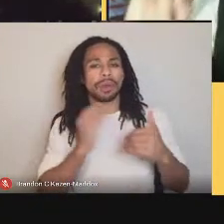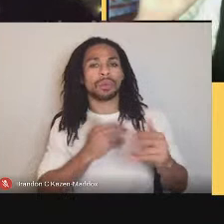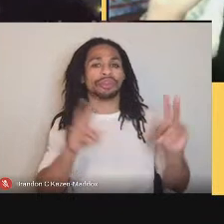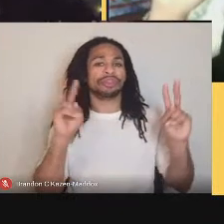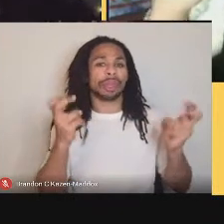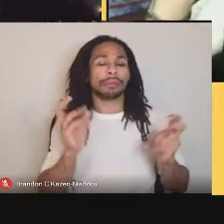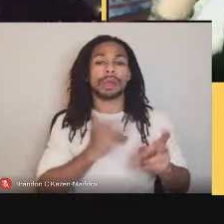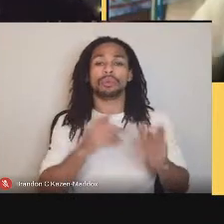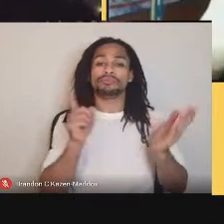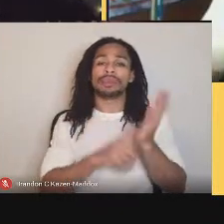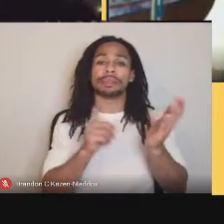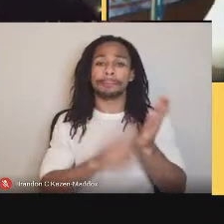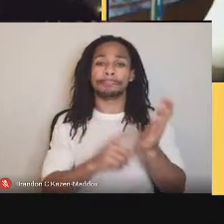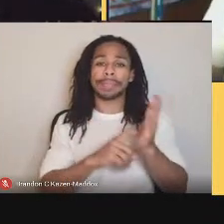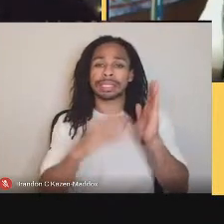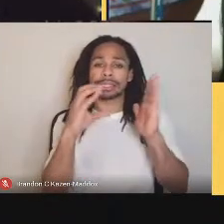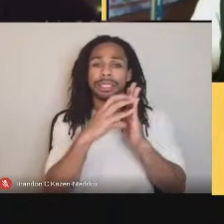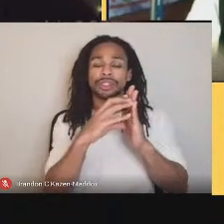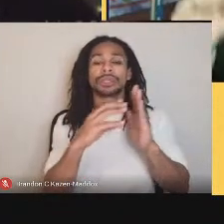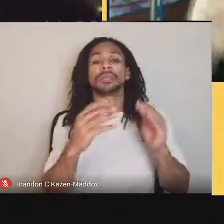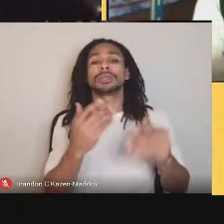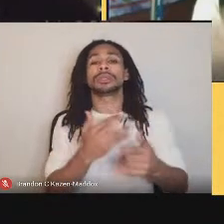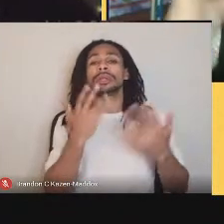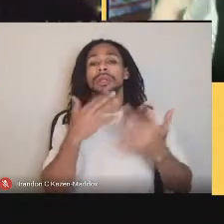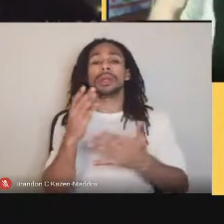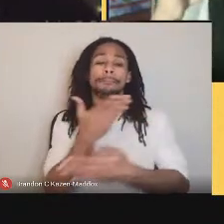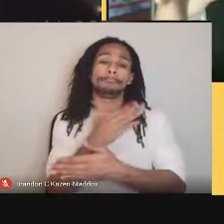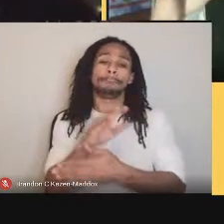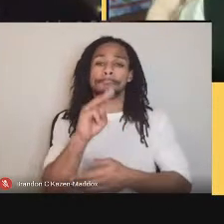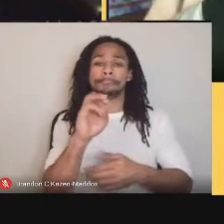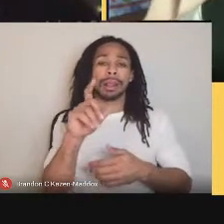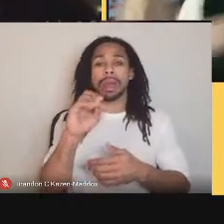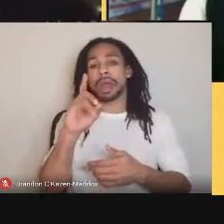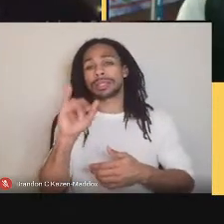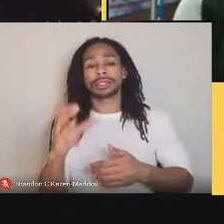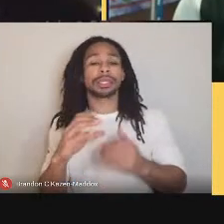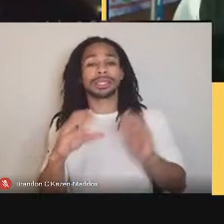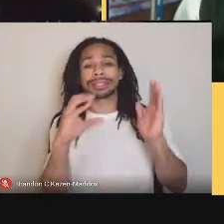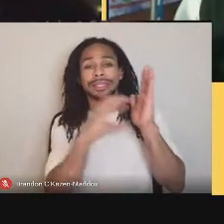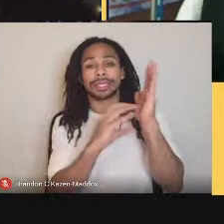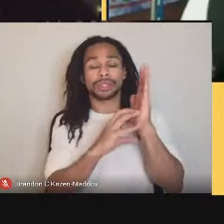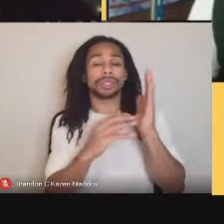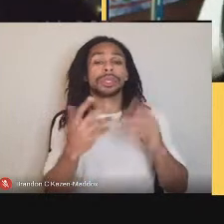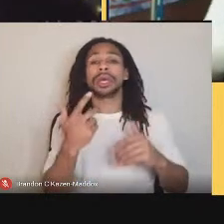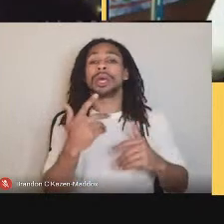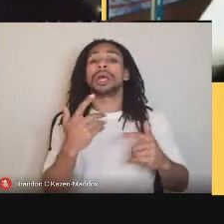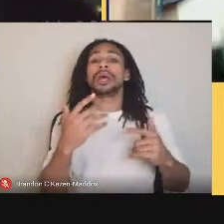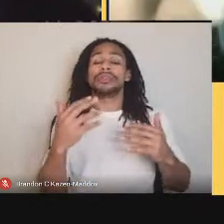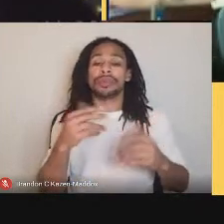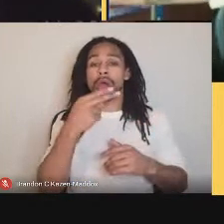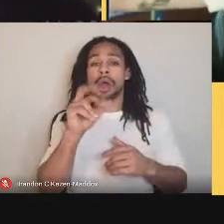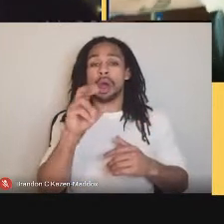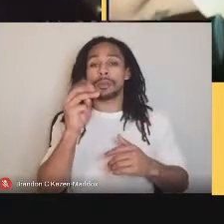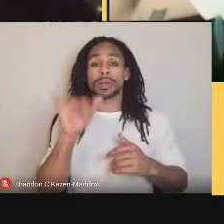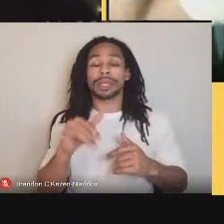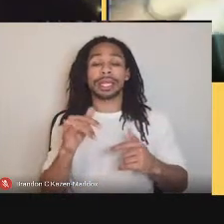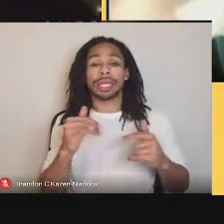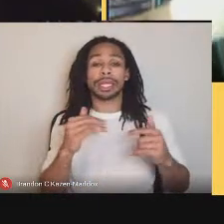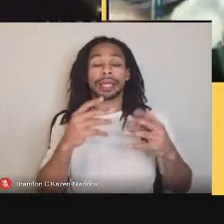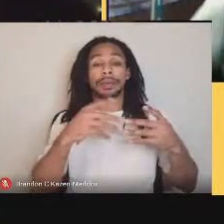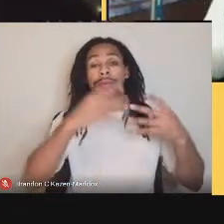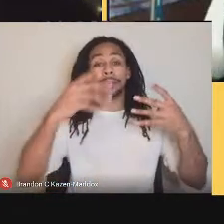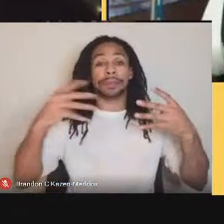section. Let's have our melodic section. Let's have all the support and the harmonies that are supporting it. And let's break those out